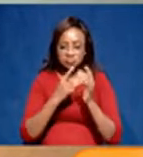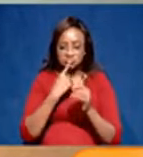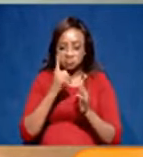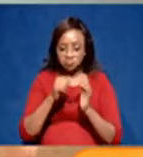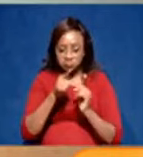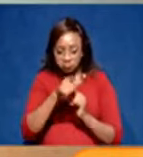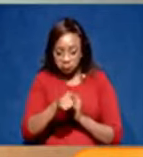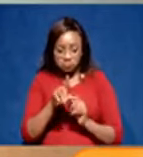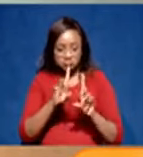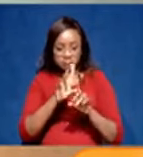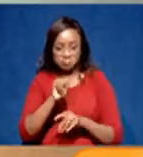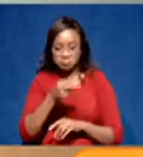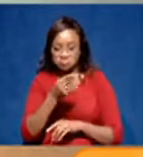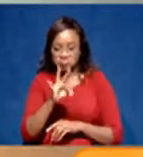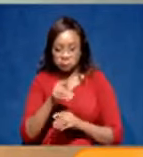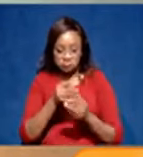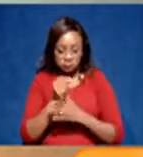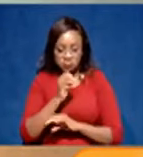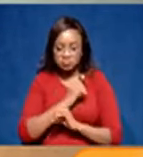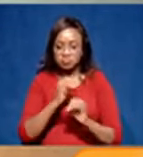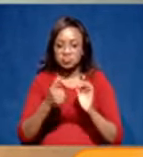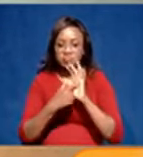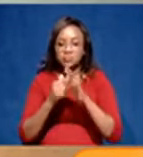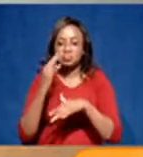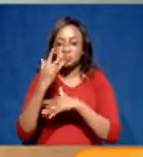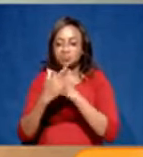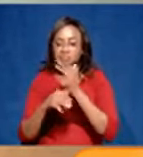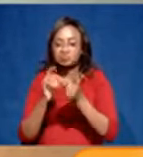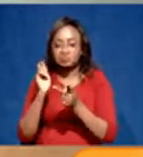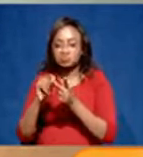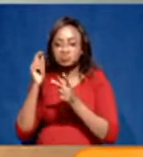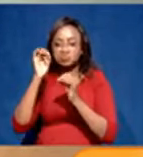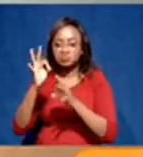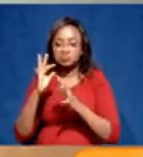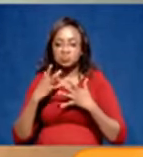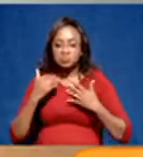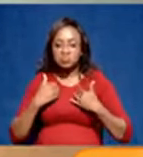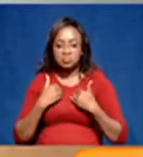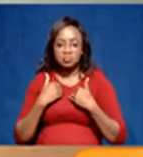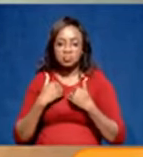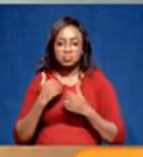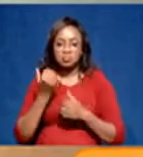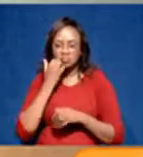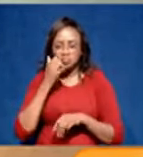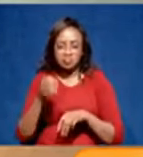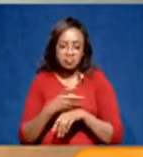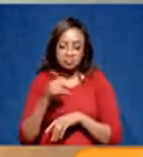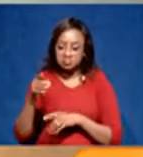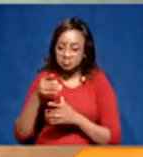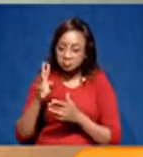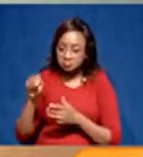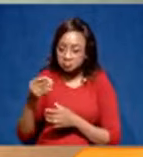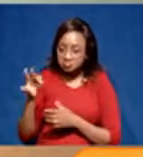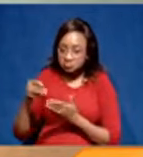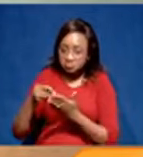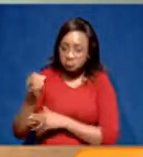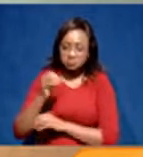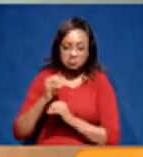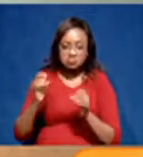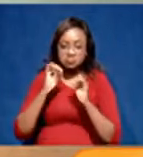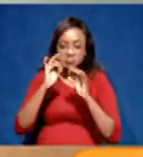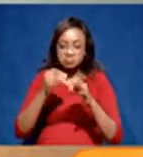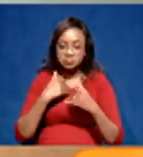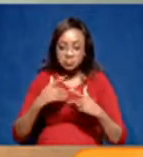NHIF. And you had yesterday, blood works, for example, for cancer patients, they are not covered. NHIF, for if you have a kidney